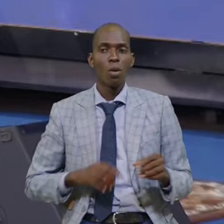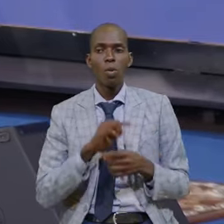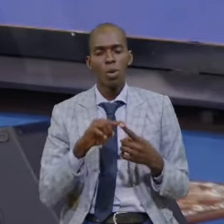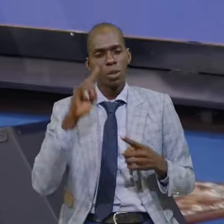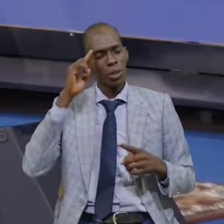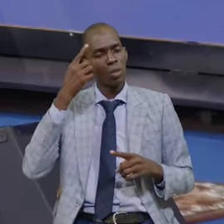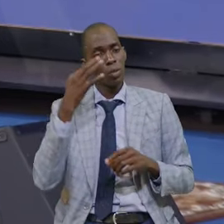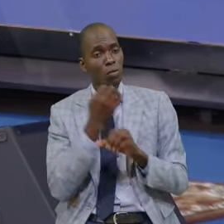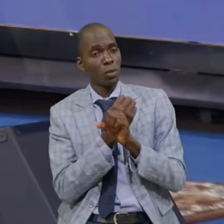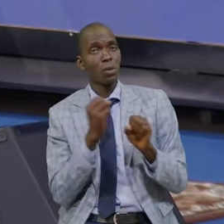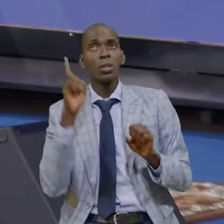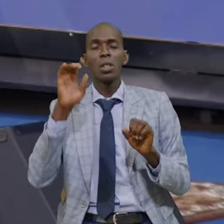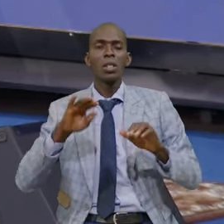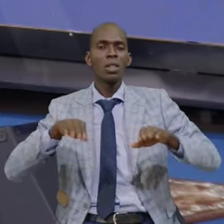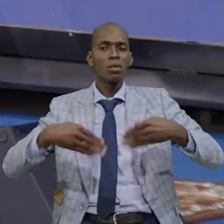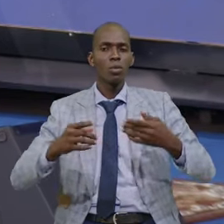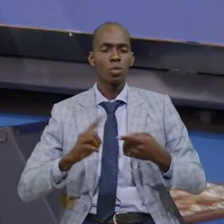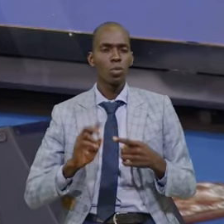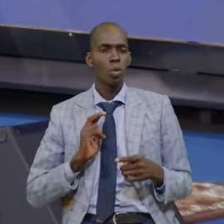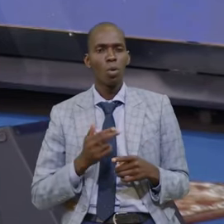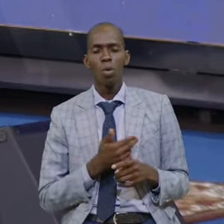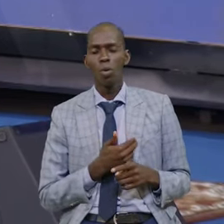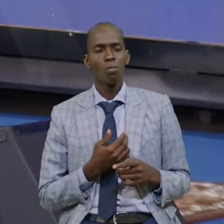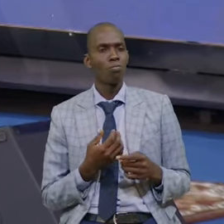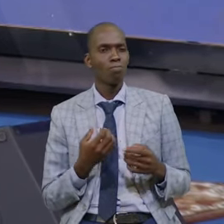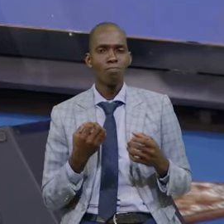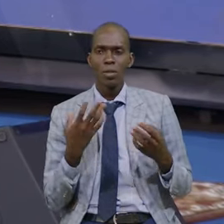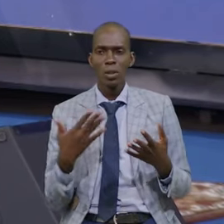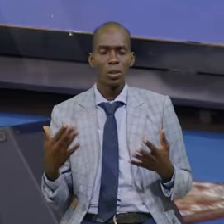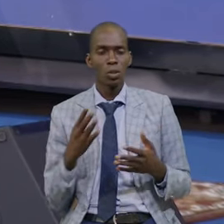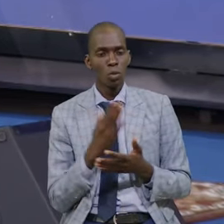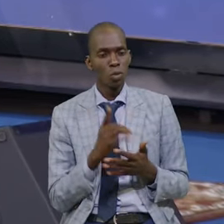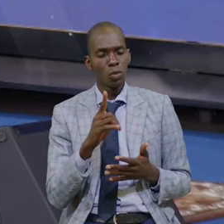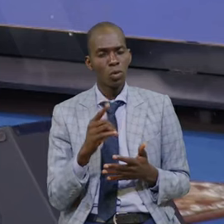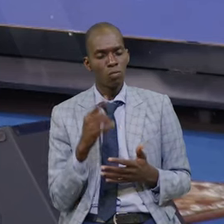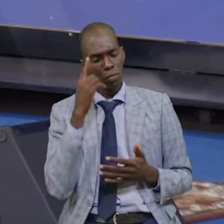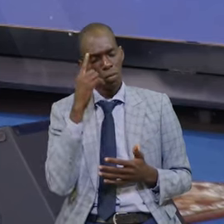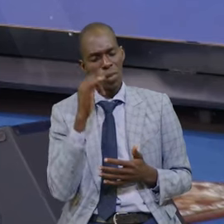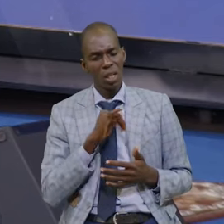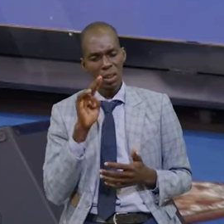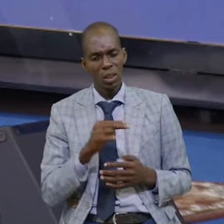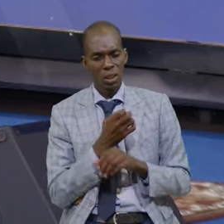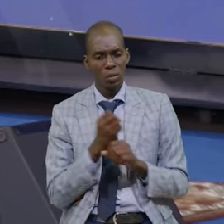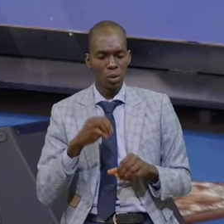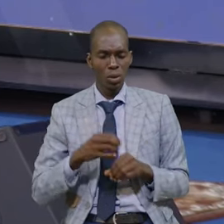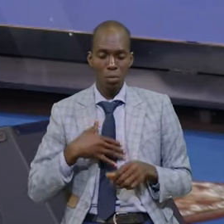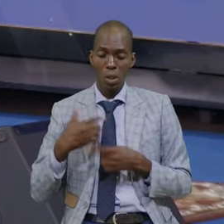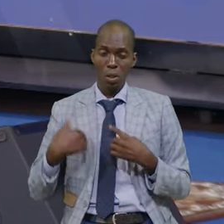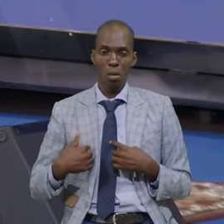us, many of us choose to think, salvation in my heart, that's good. In your